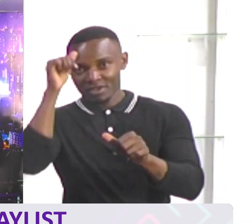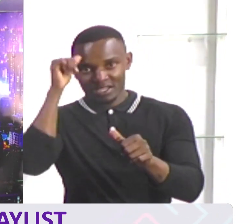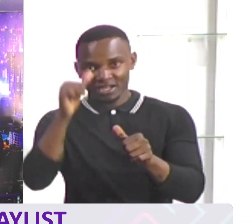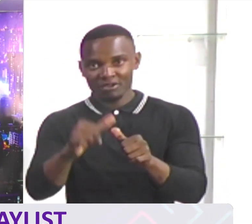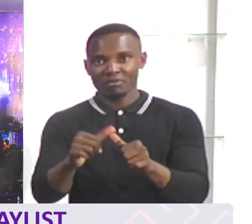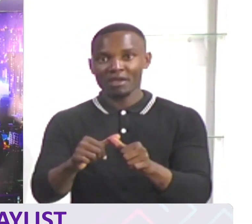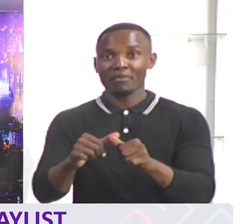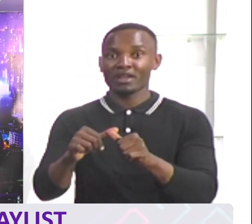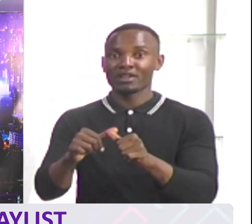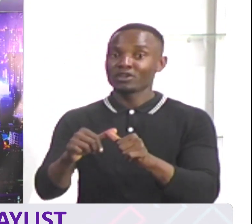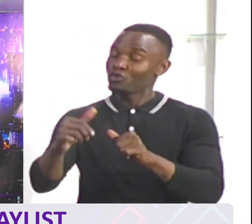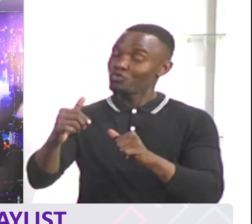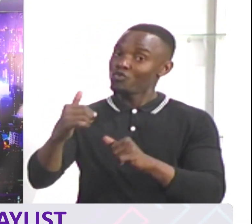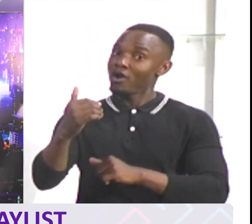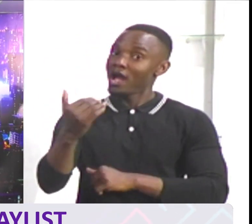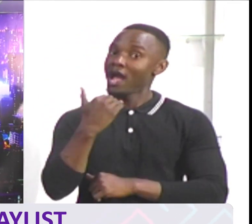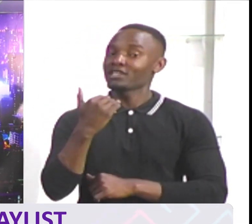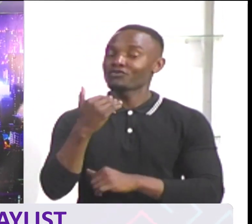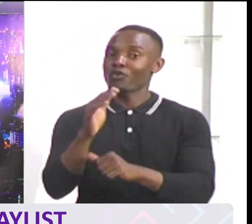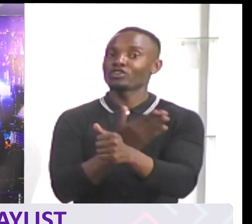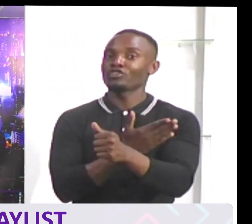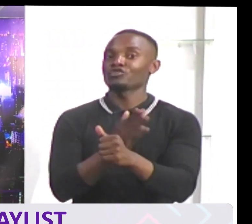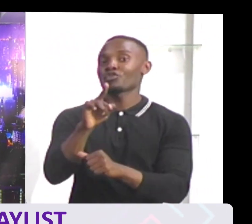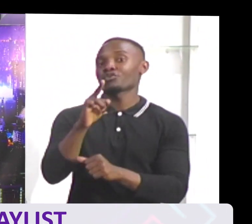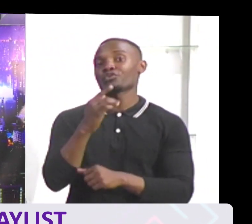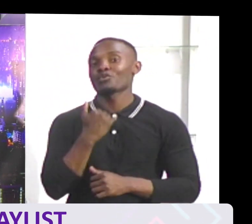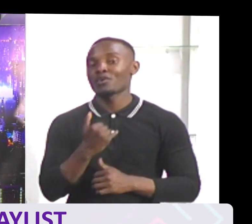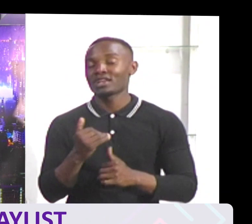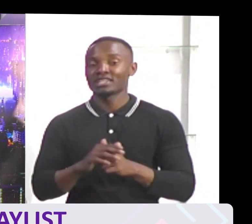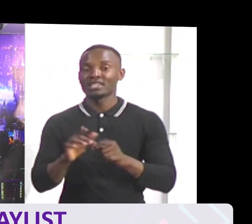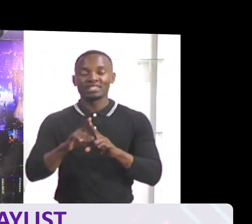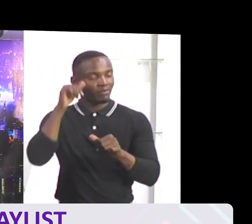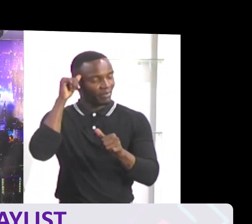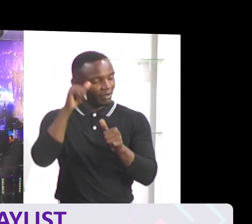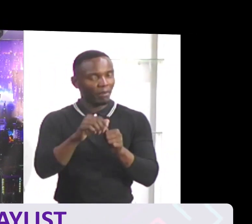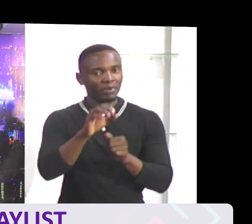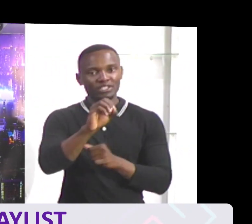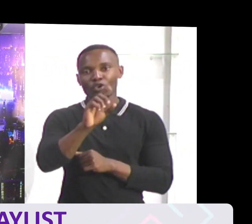kutuma request. Kabisa. Mwenye nafasi, ndio. Kumbuka